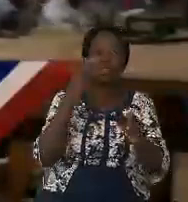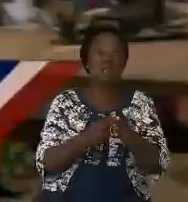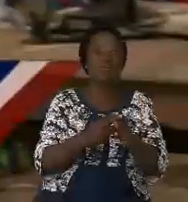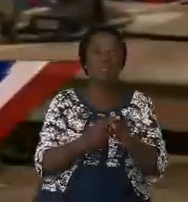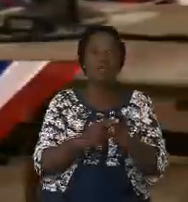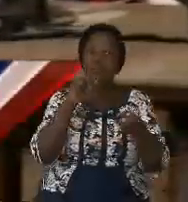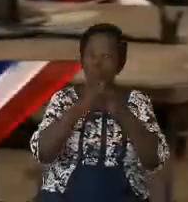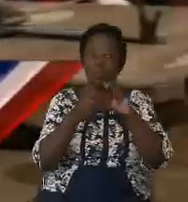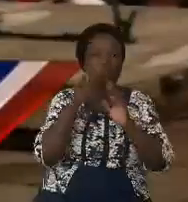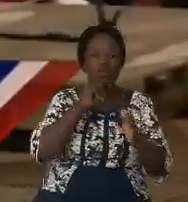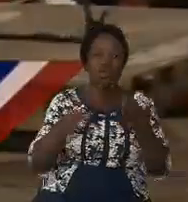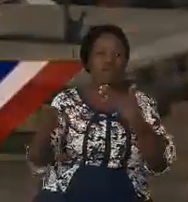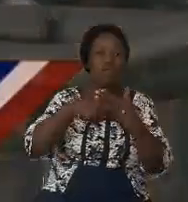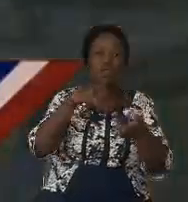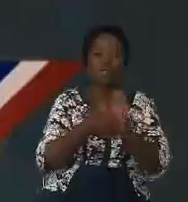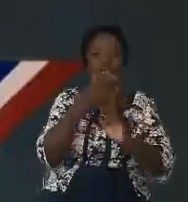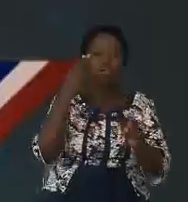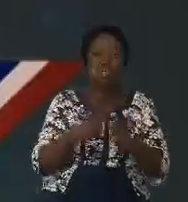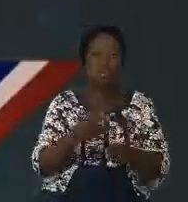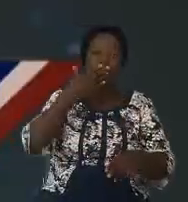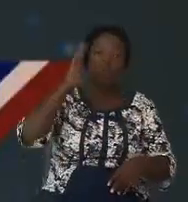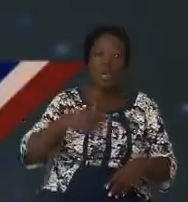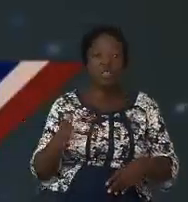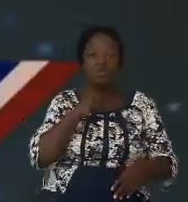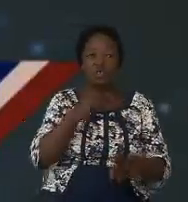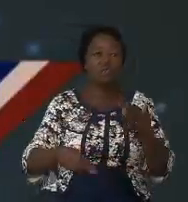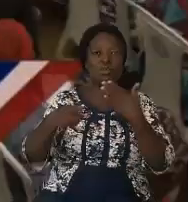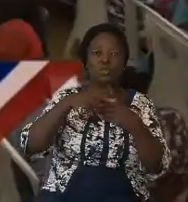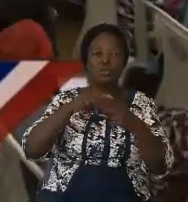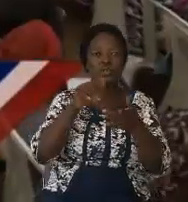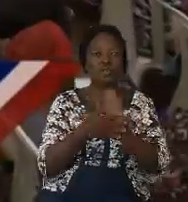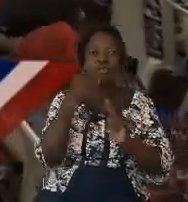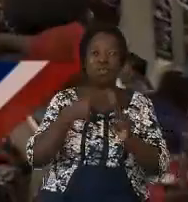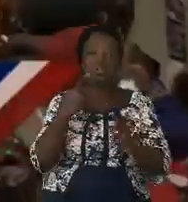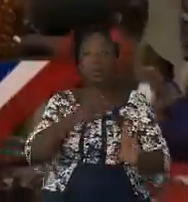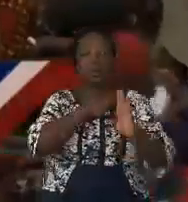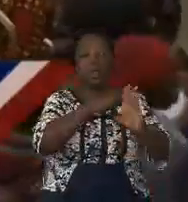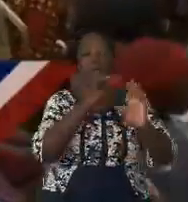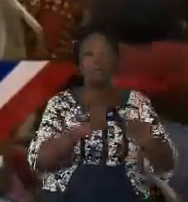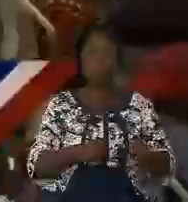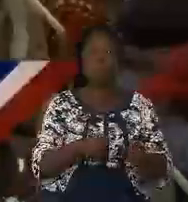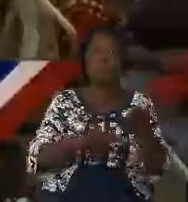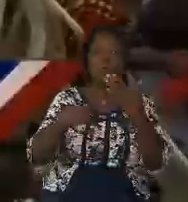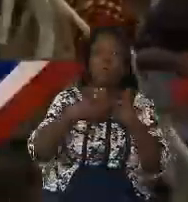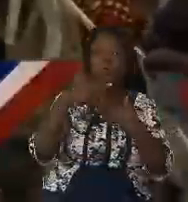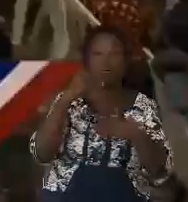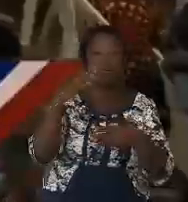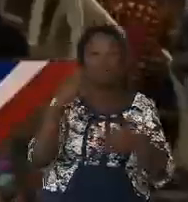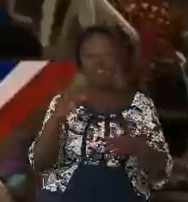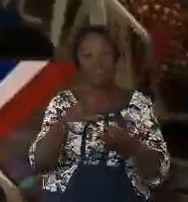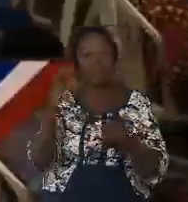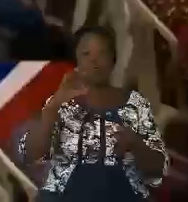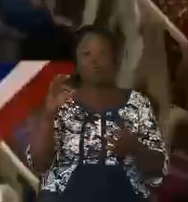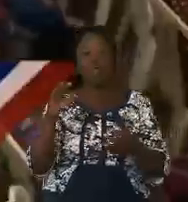Calamity will not return. Affliction will not return. bad things will not return.